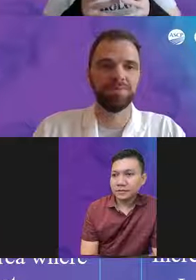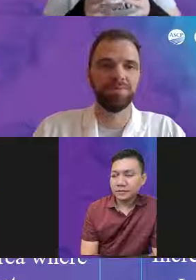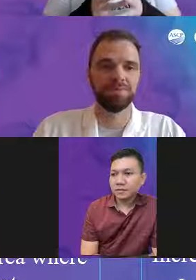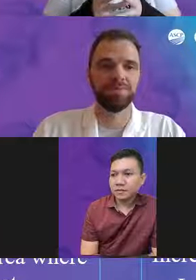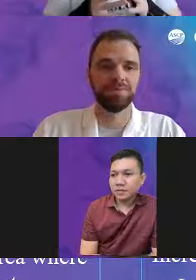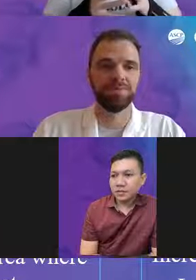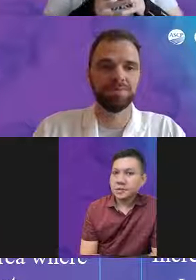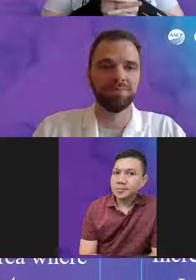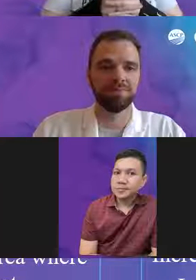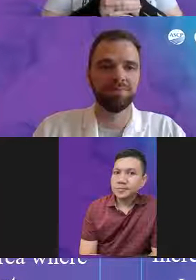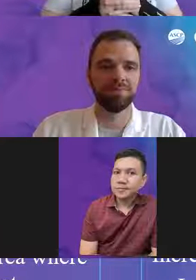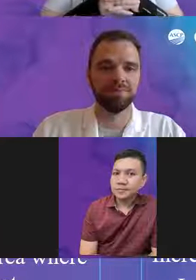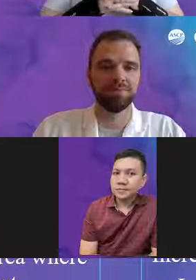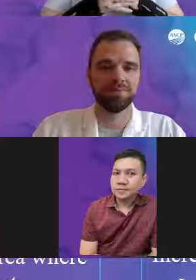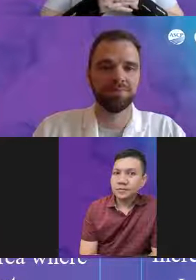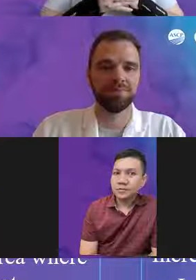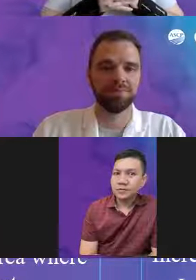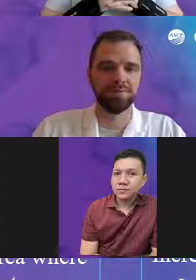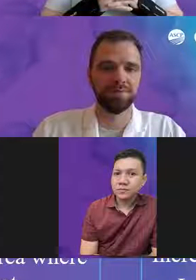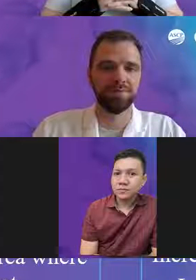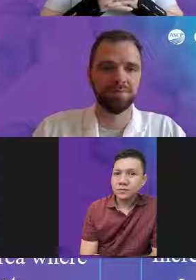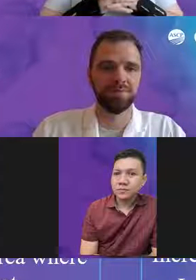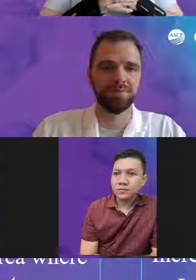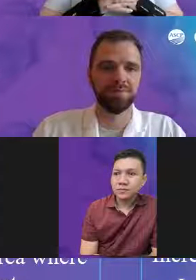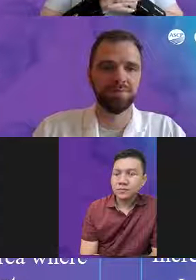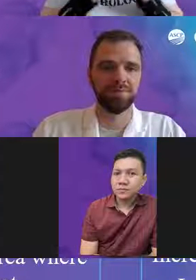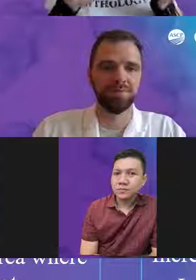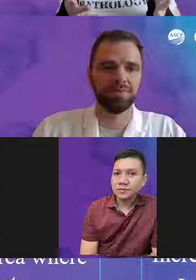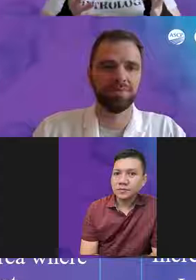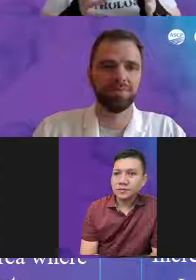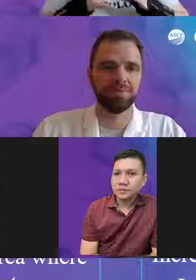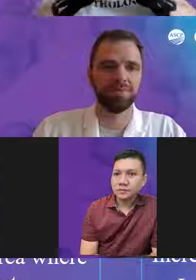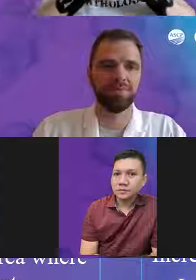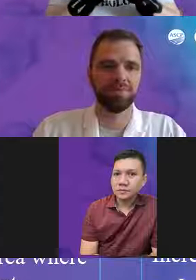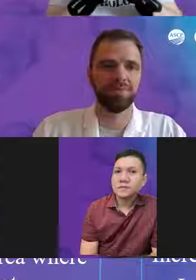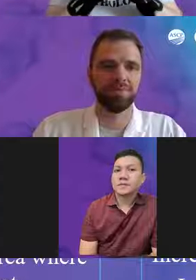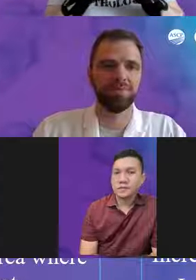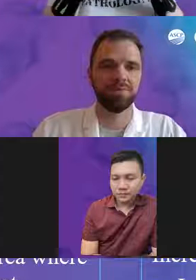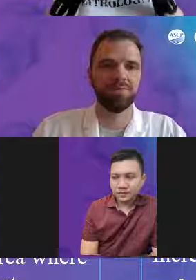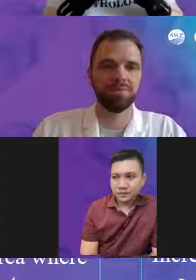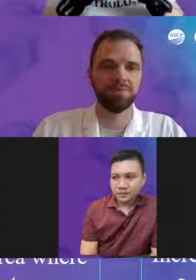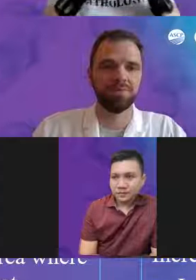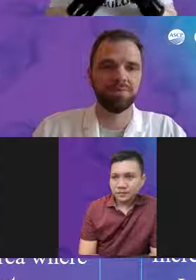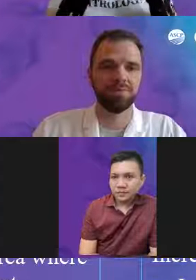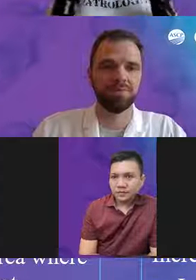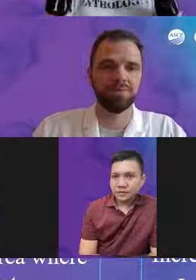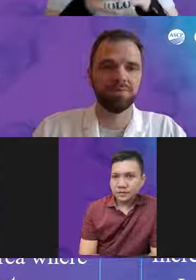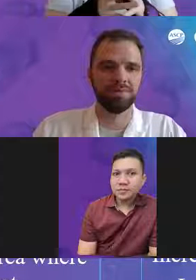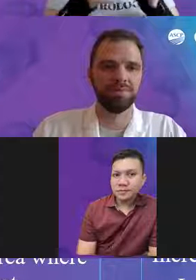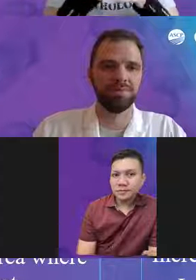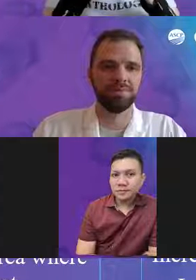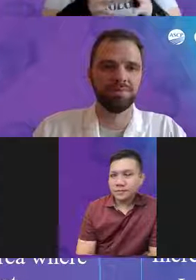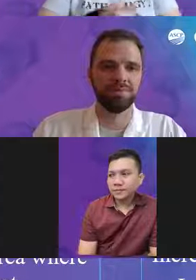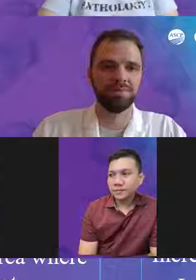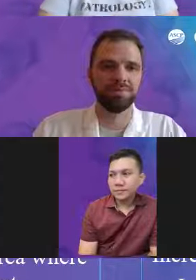what's inside of it, how much of contents are in the, you know, the sac of the